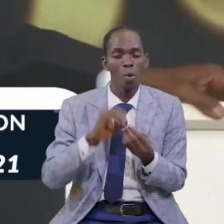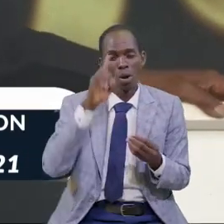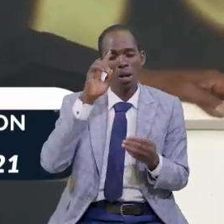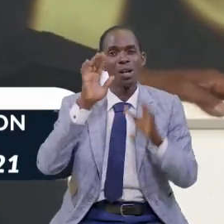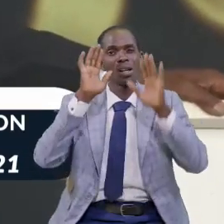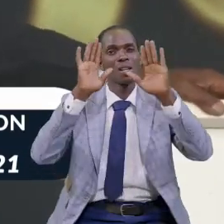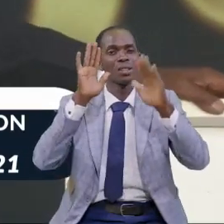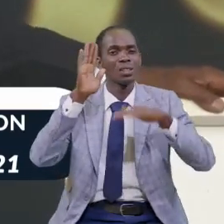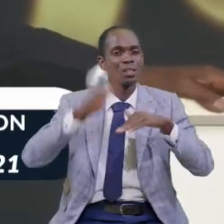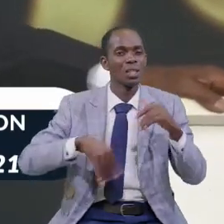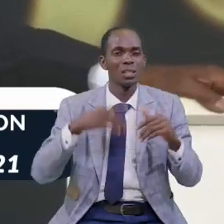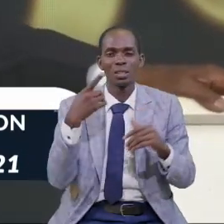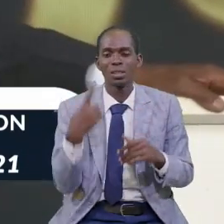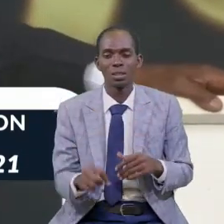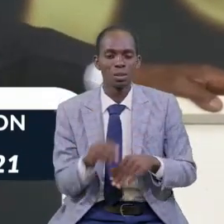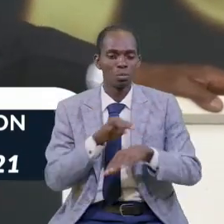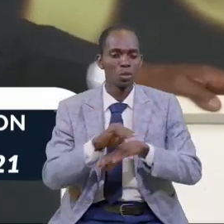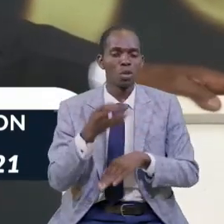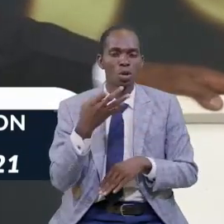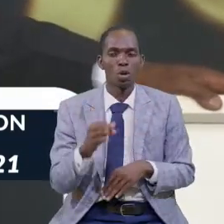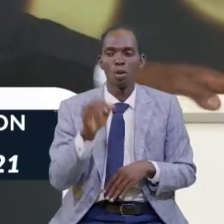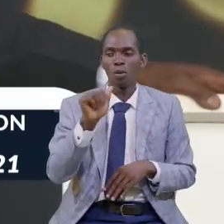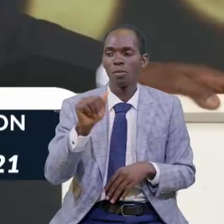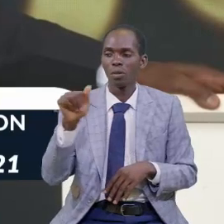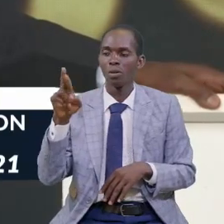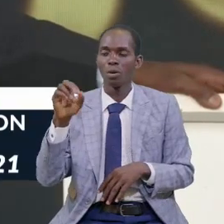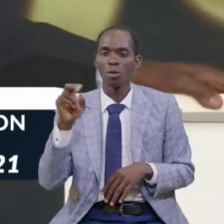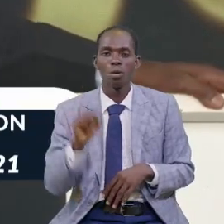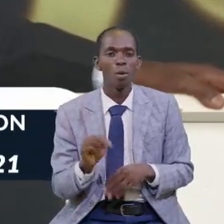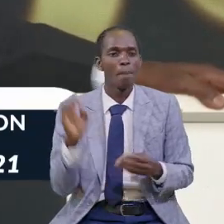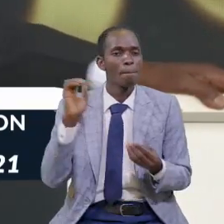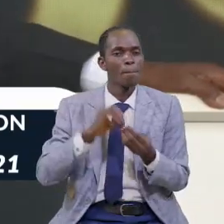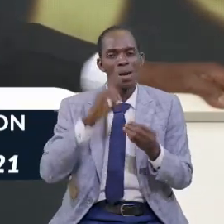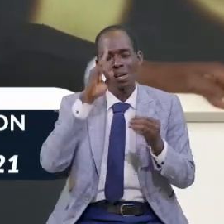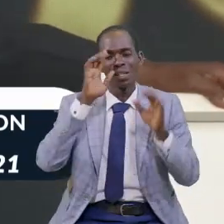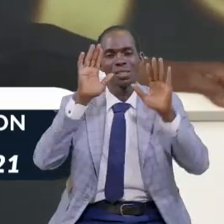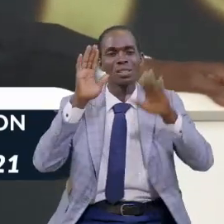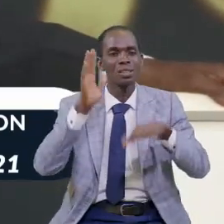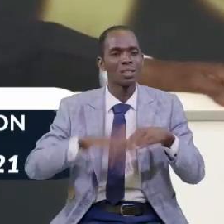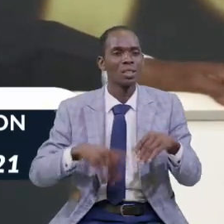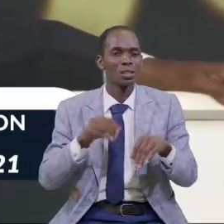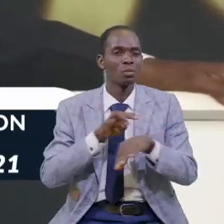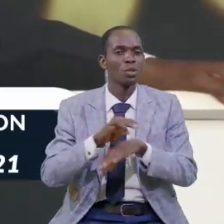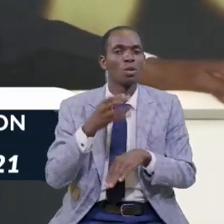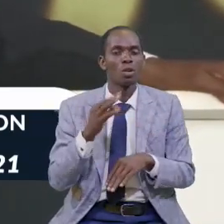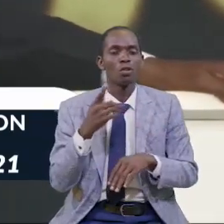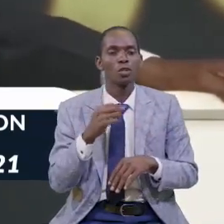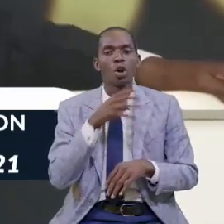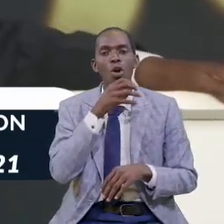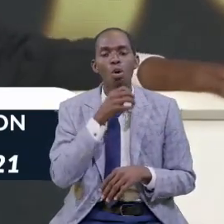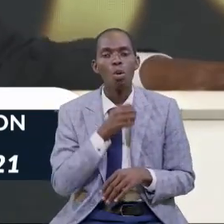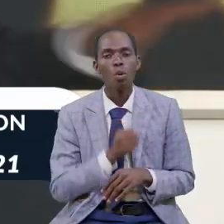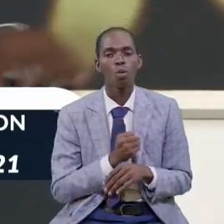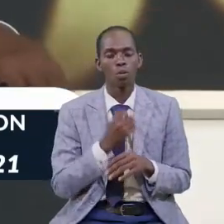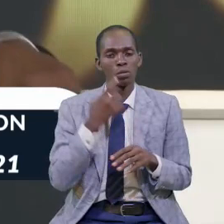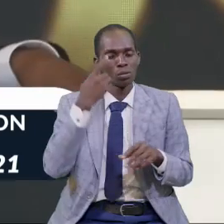of Aaron, more excellent than the ministry of the old covenant priests.